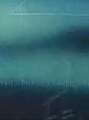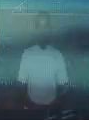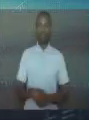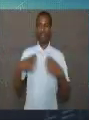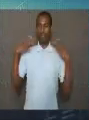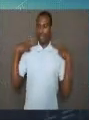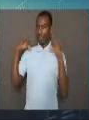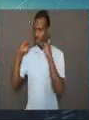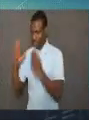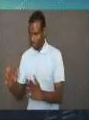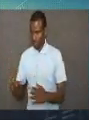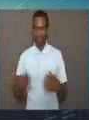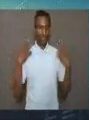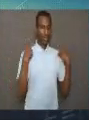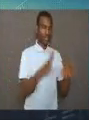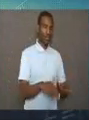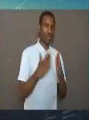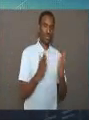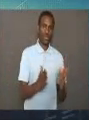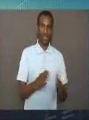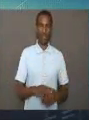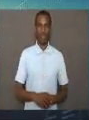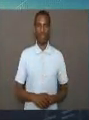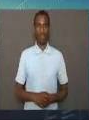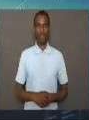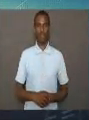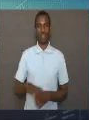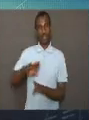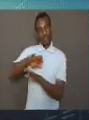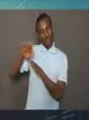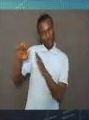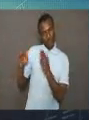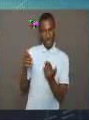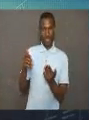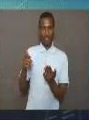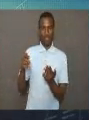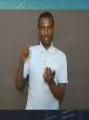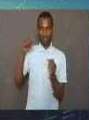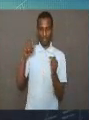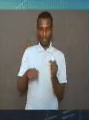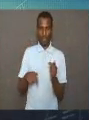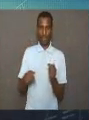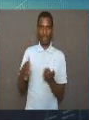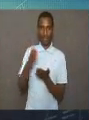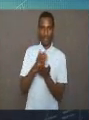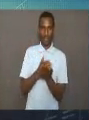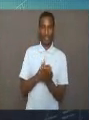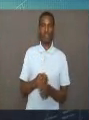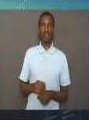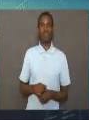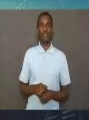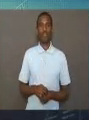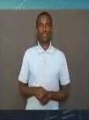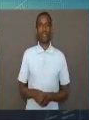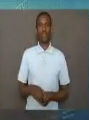Hello, teacher. Hello, students. Welcome to today's lesson on